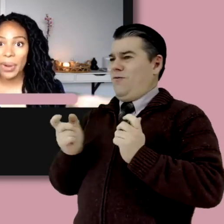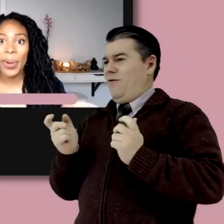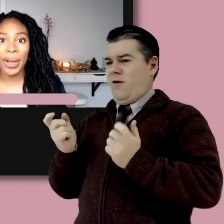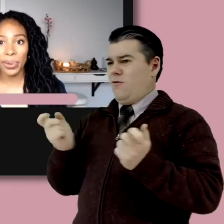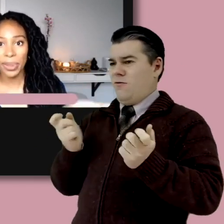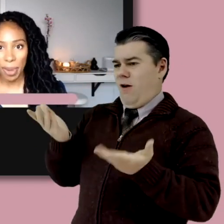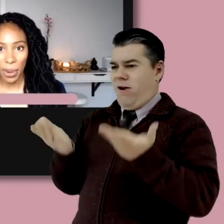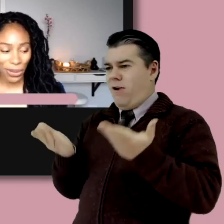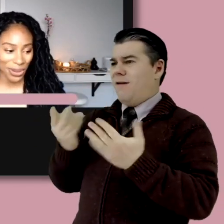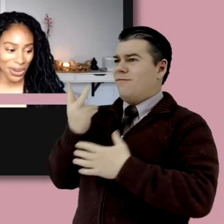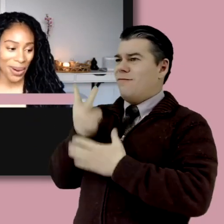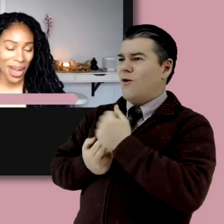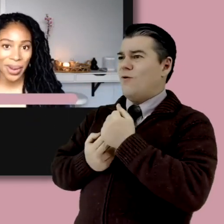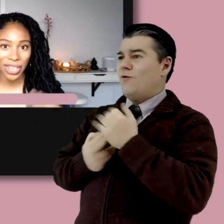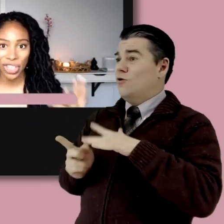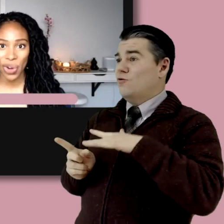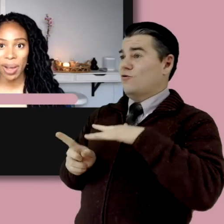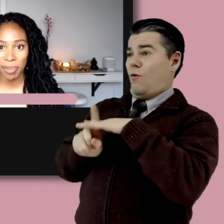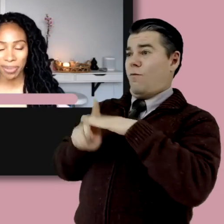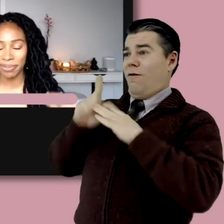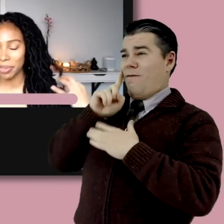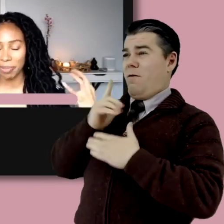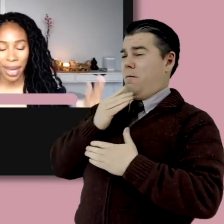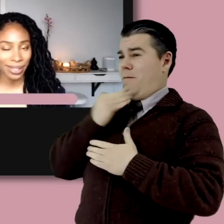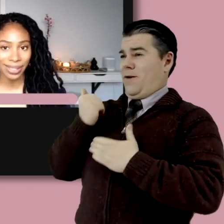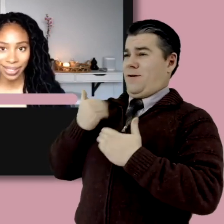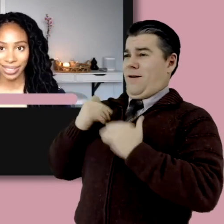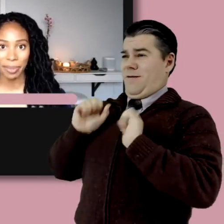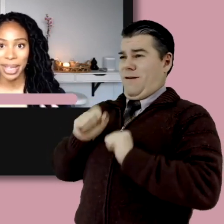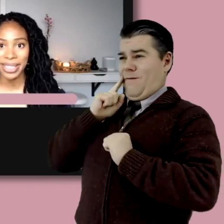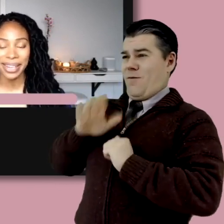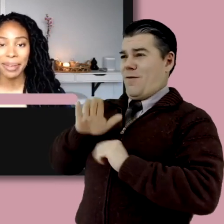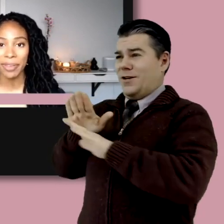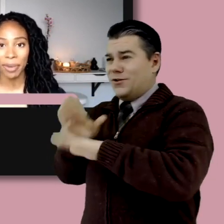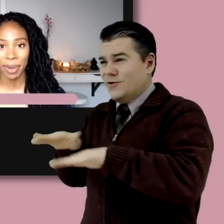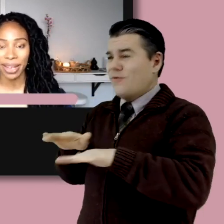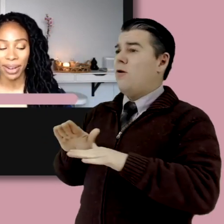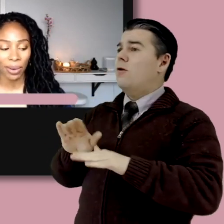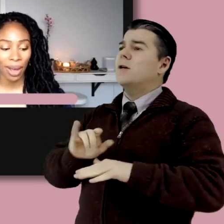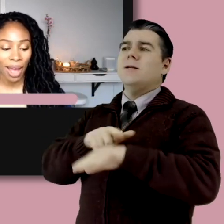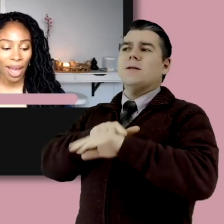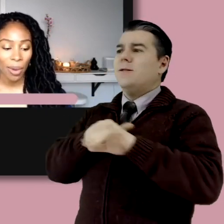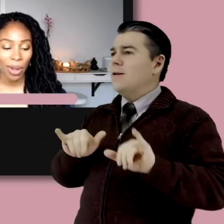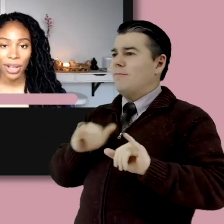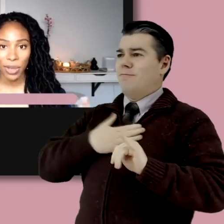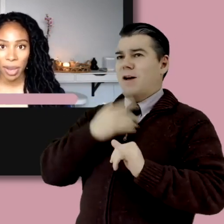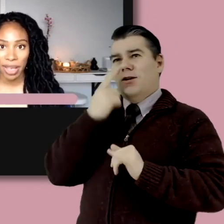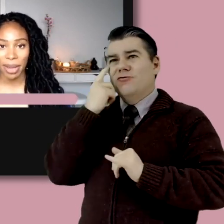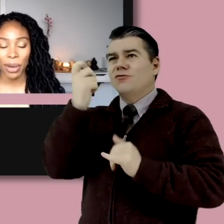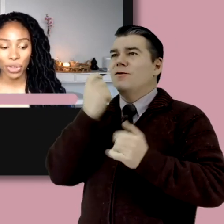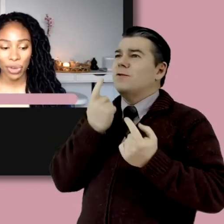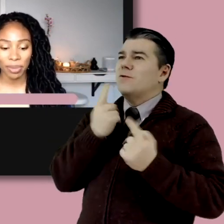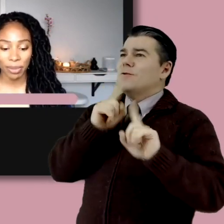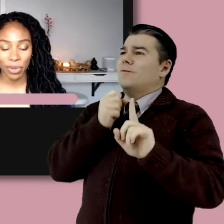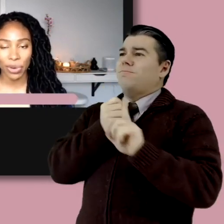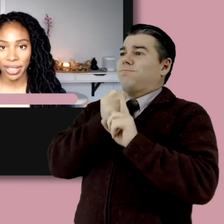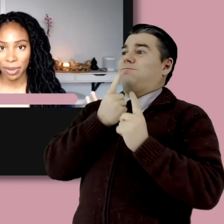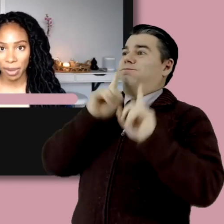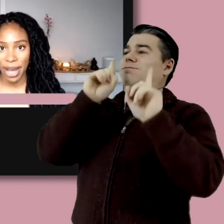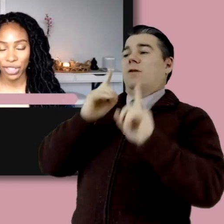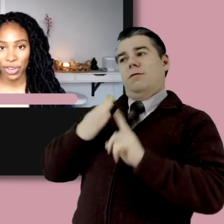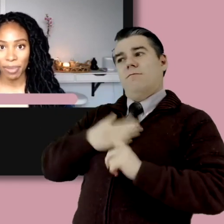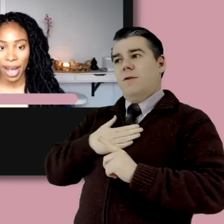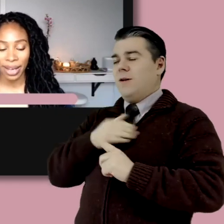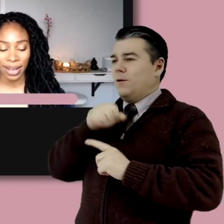I hold both? You know, how do I show up for the best I can be for my kiddo while also making my own dreams come true? That's